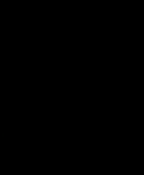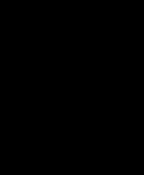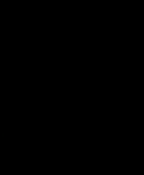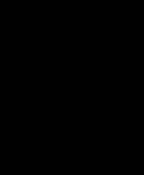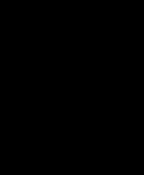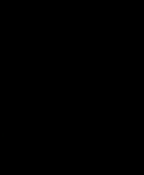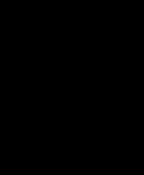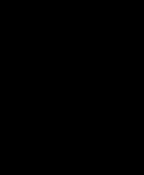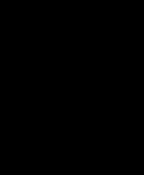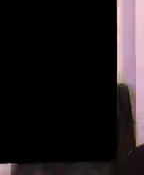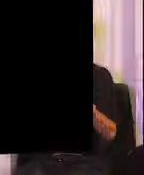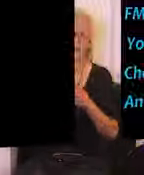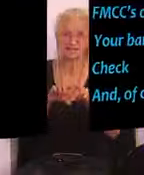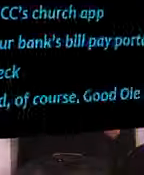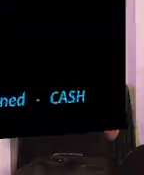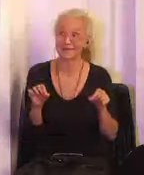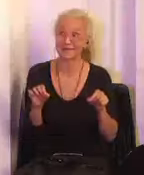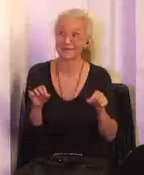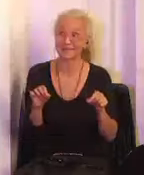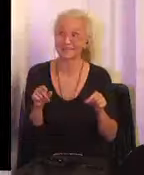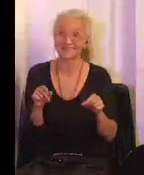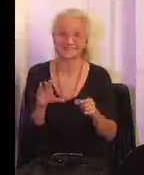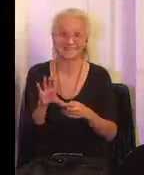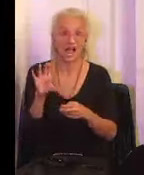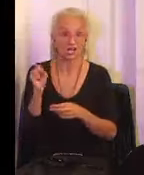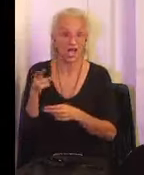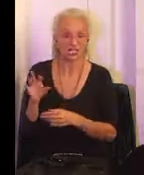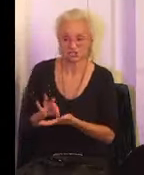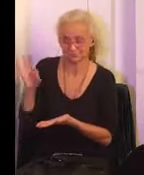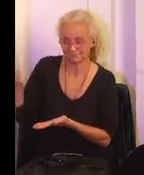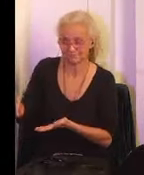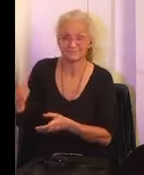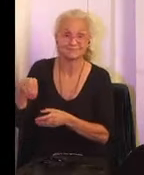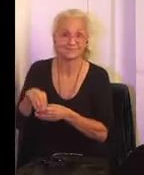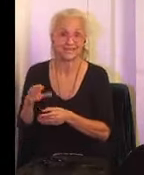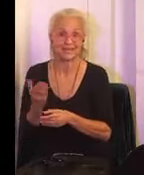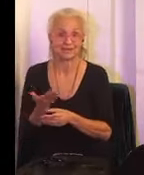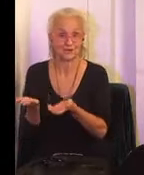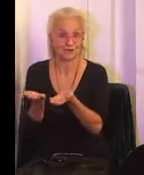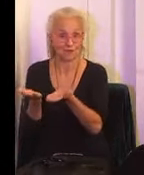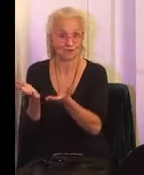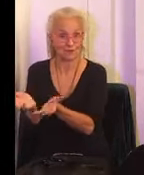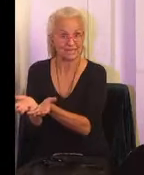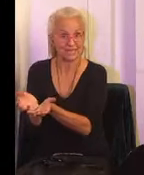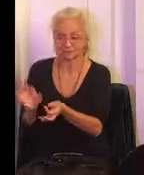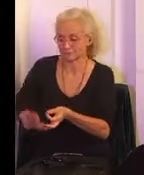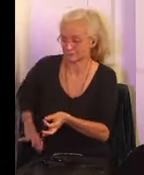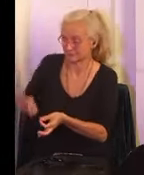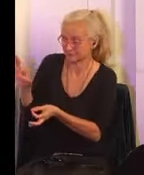by writing a check, putting cash in the offering plate,